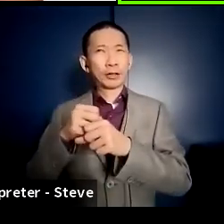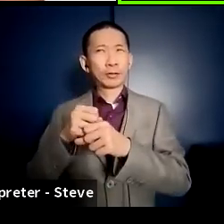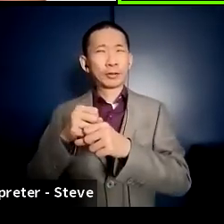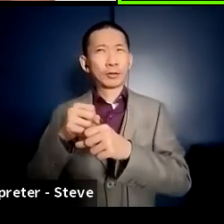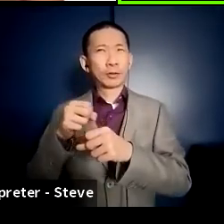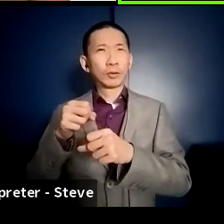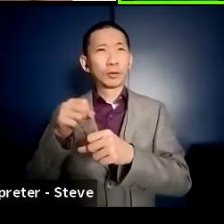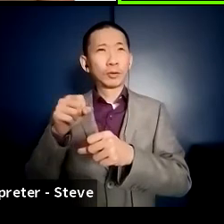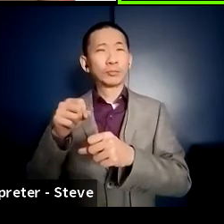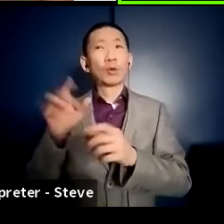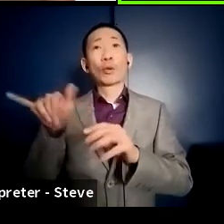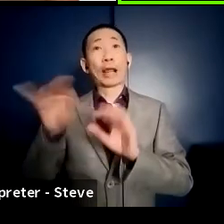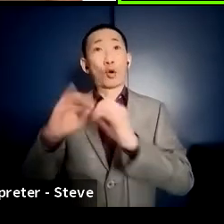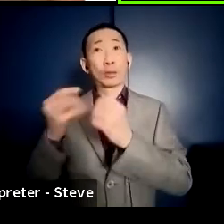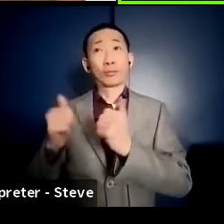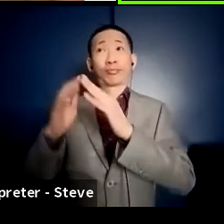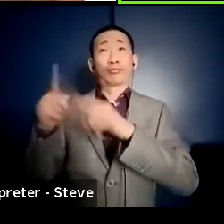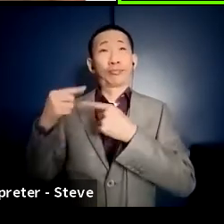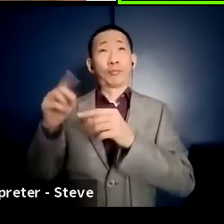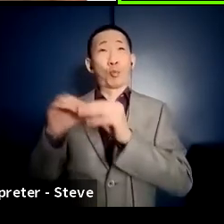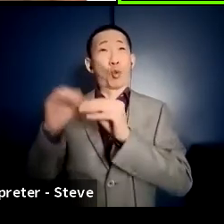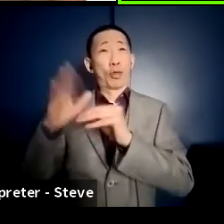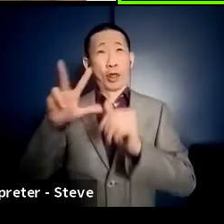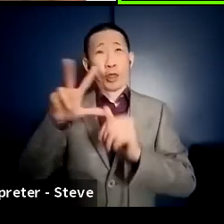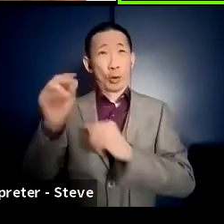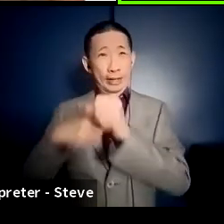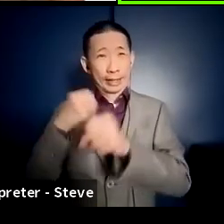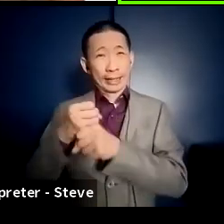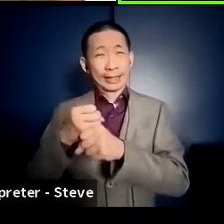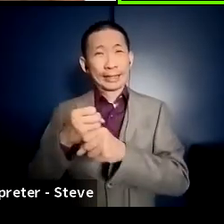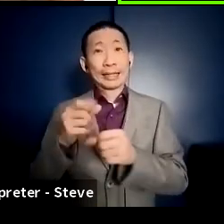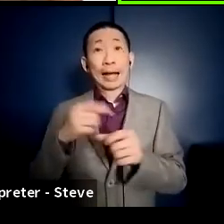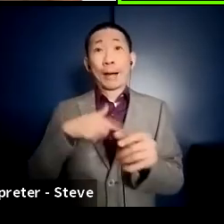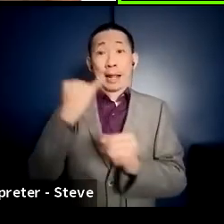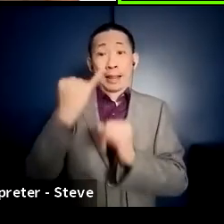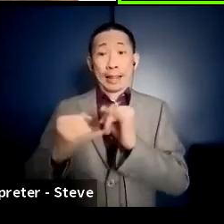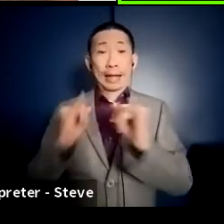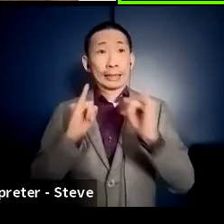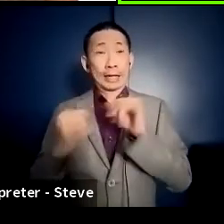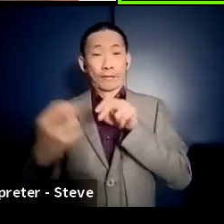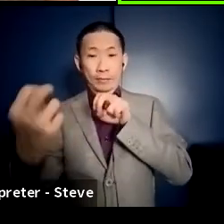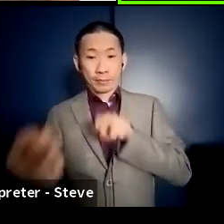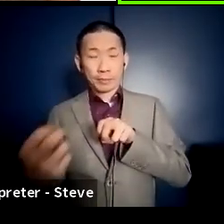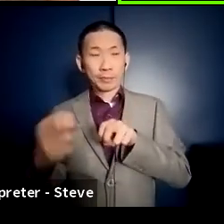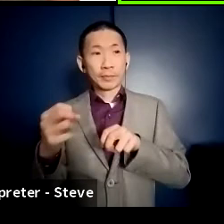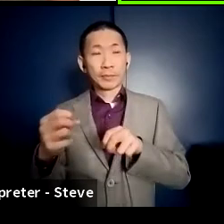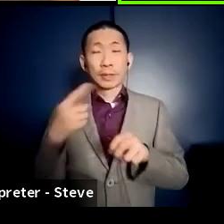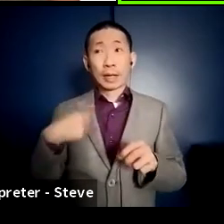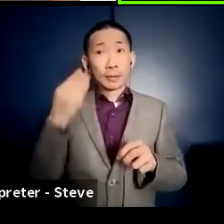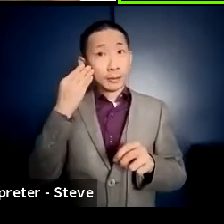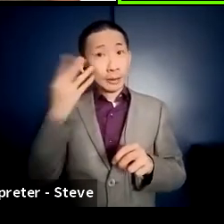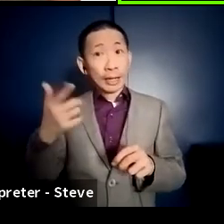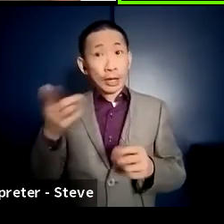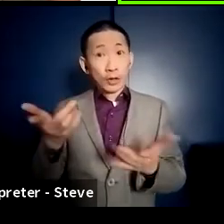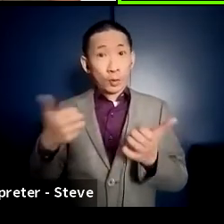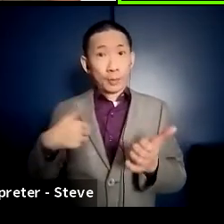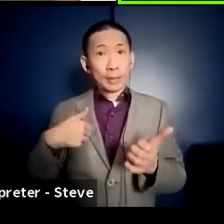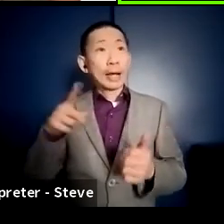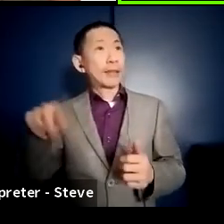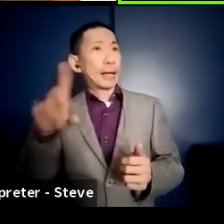30-plus-year-old organization, I said in my final interview that if you want me, which spoiler, they